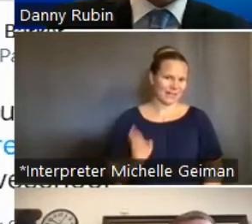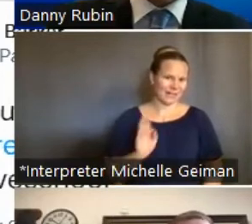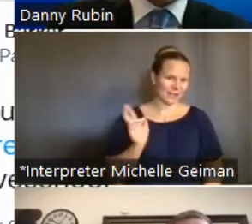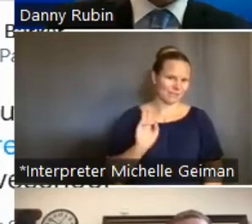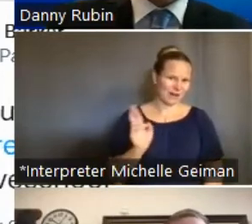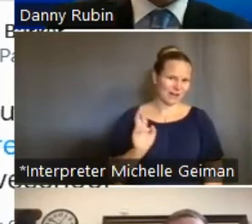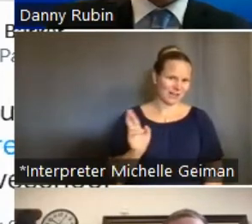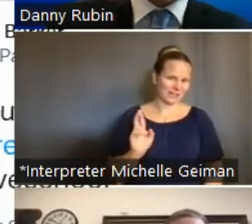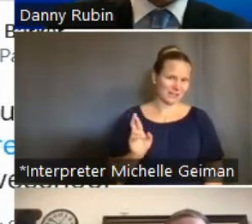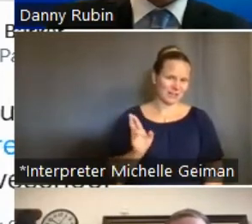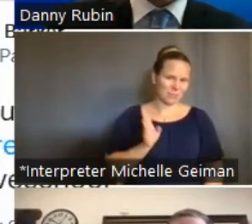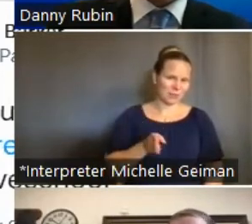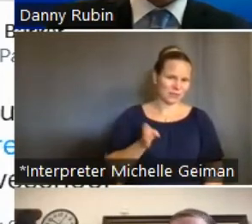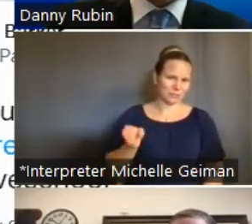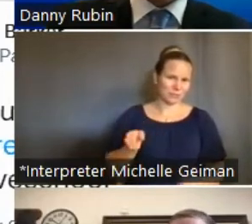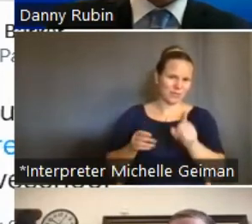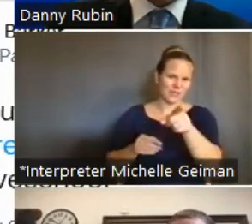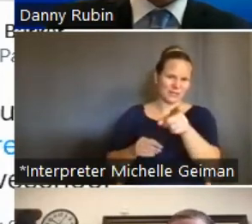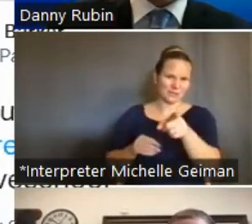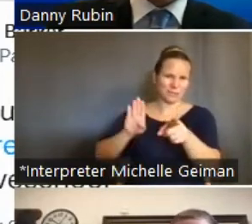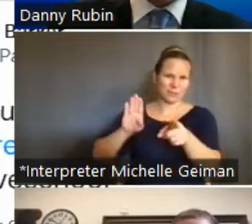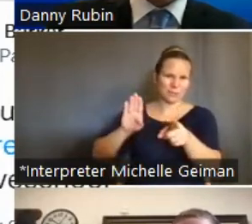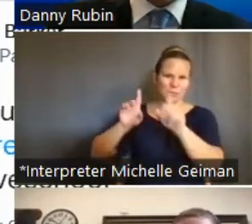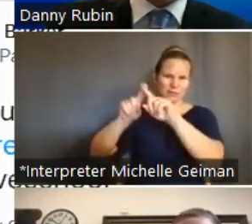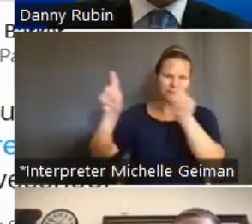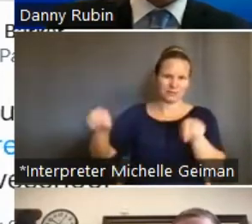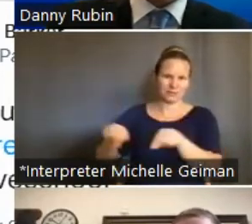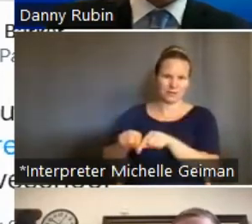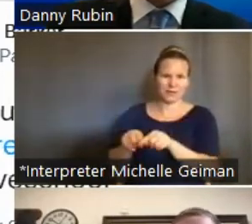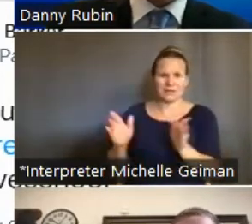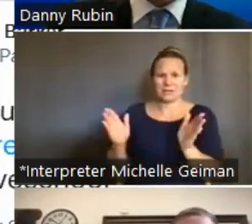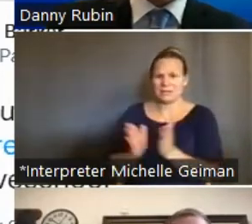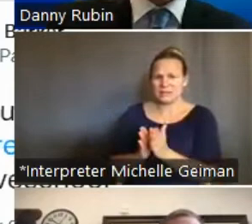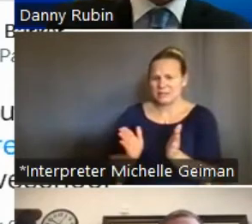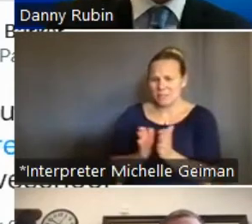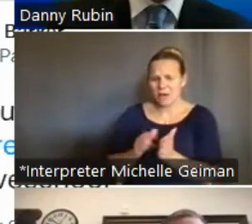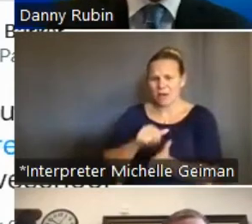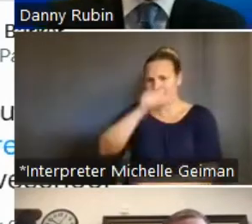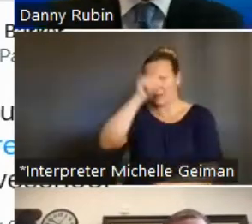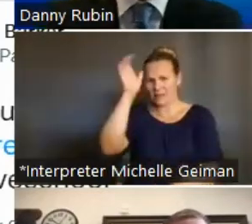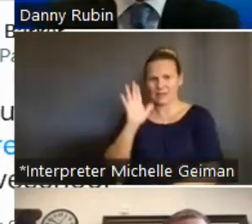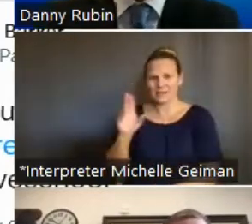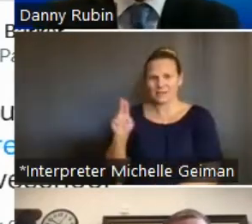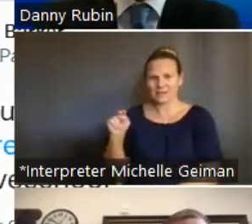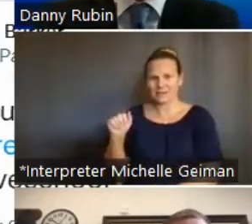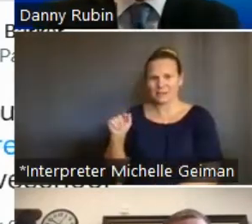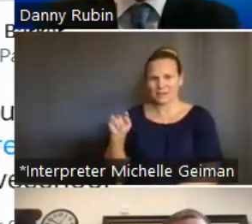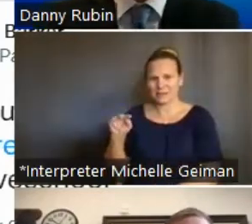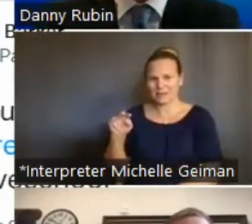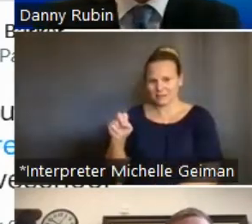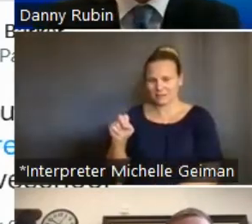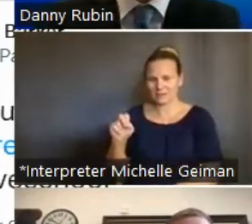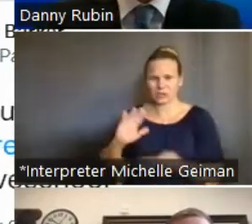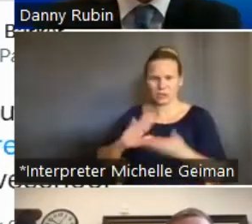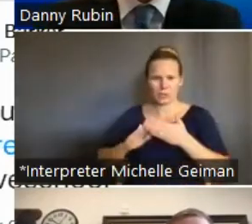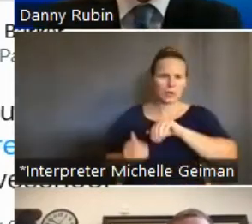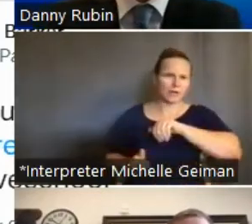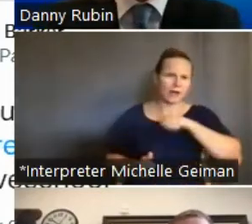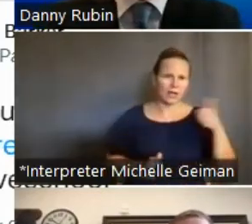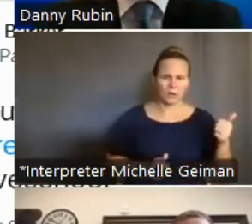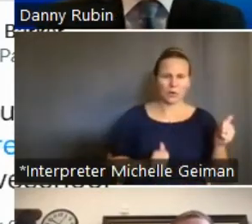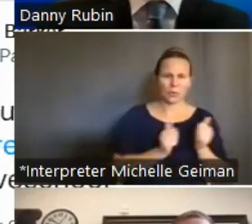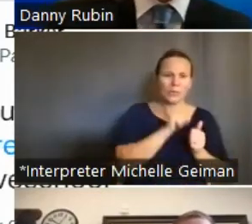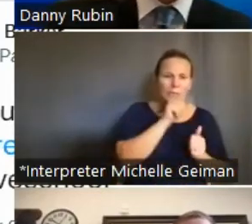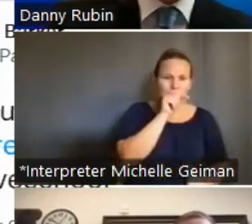board, this is a small Alaska Native community. The other one there, Mr. Rubin, where you had the bird there.